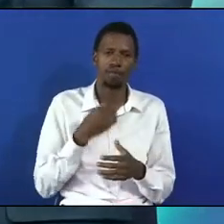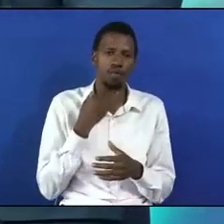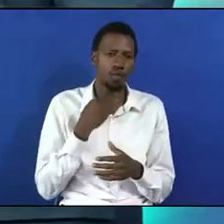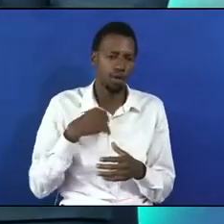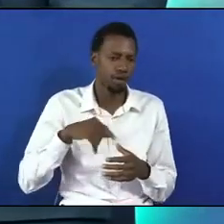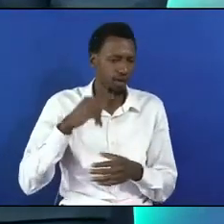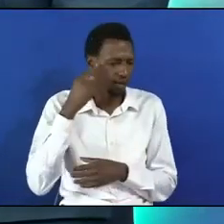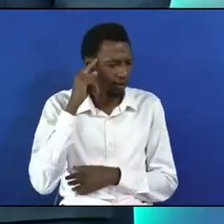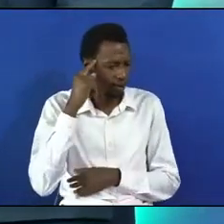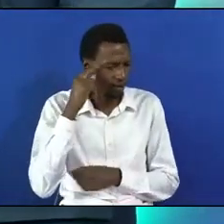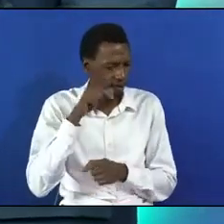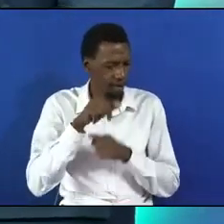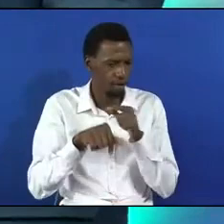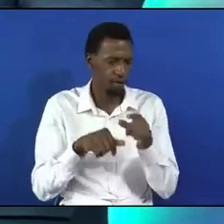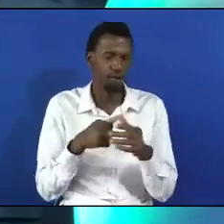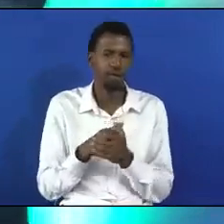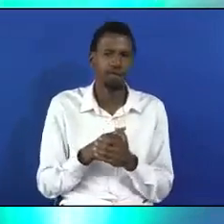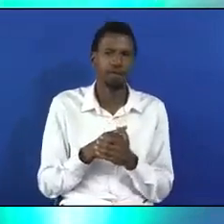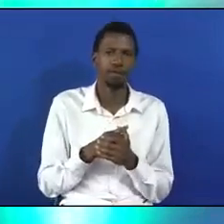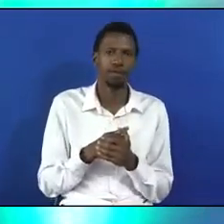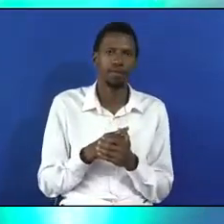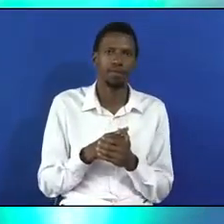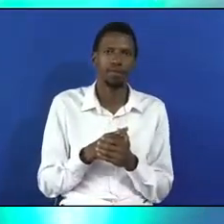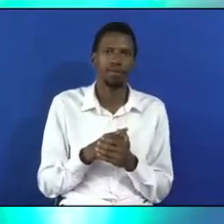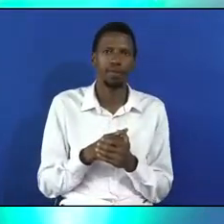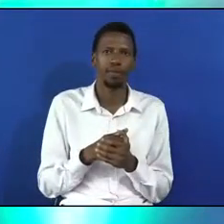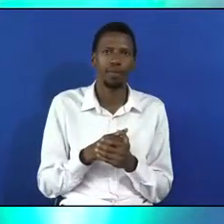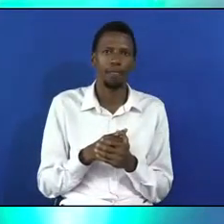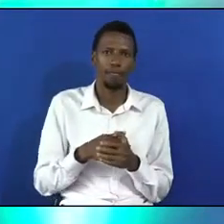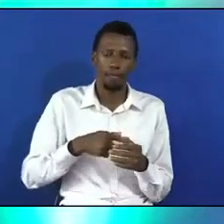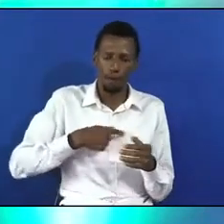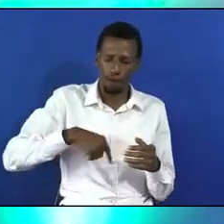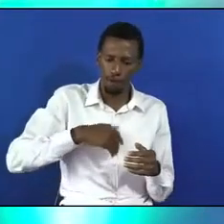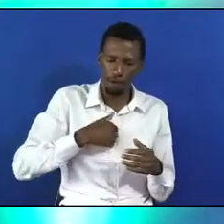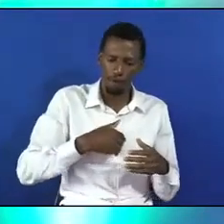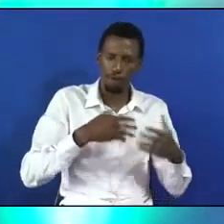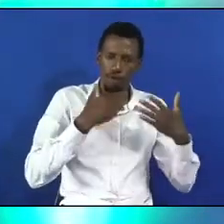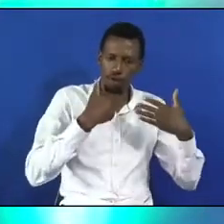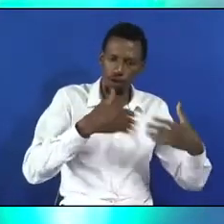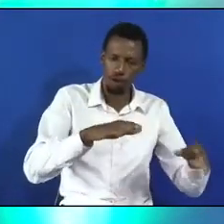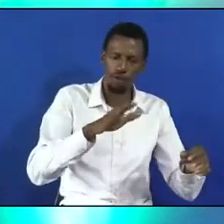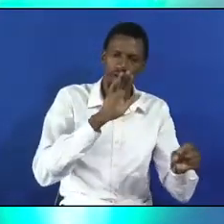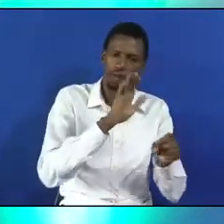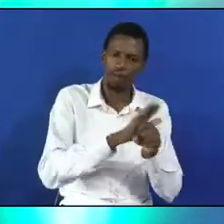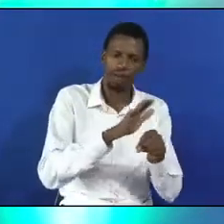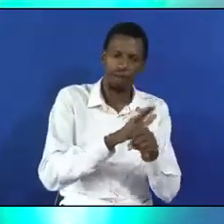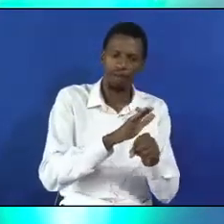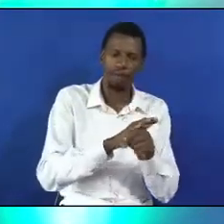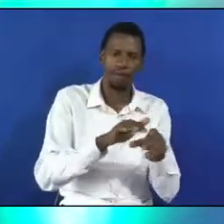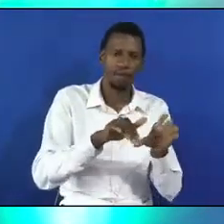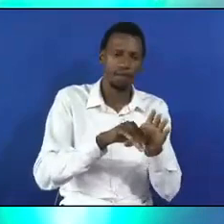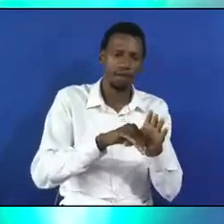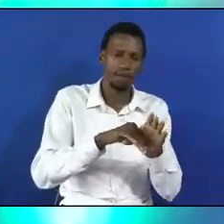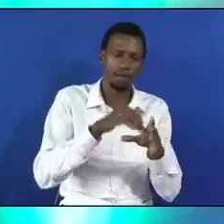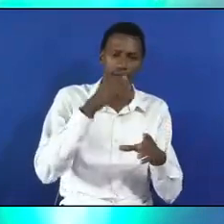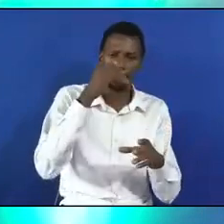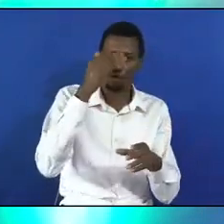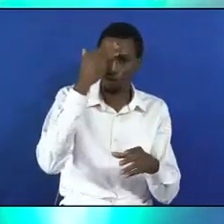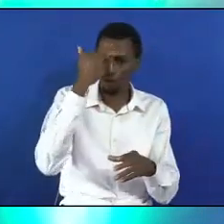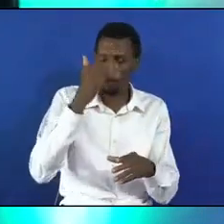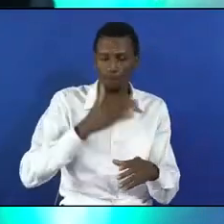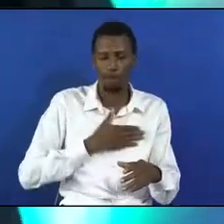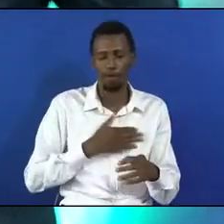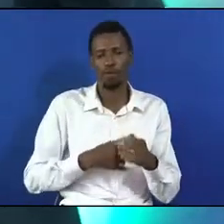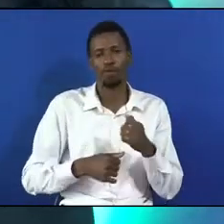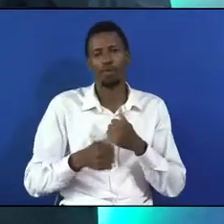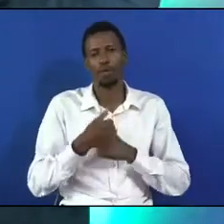moment to think about this statement. We have lost a lot of members because of our actions. Maybe he or she